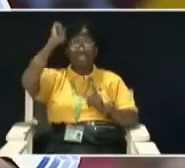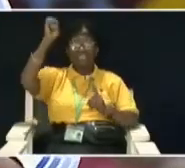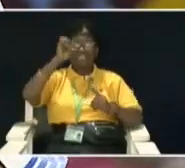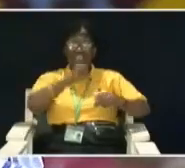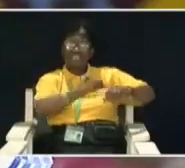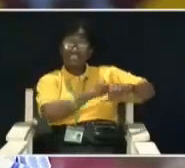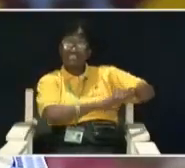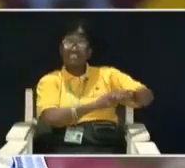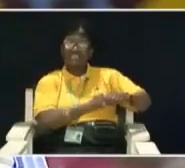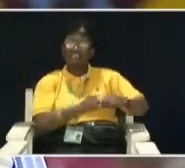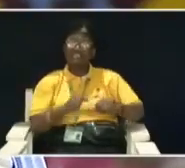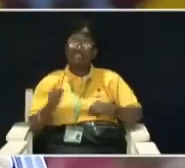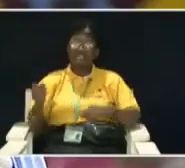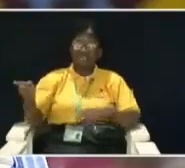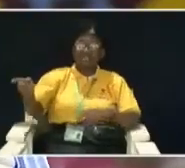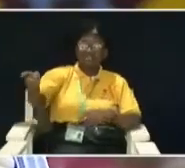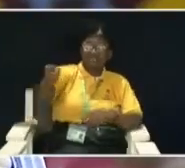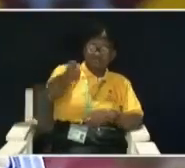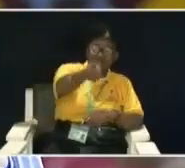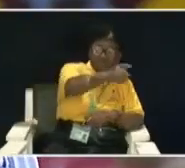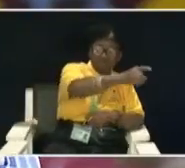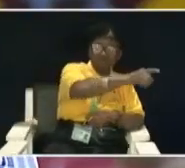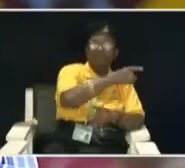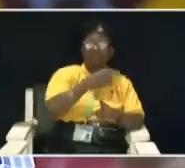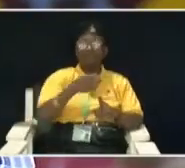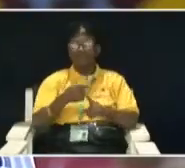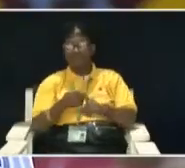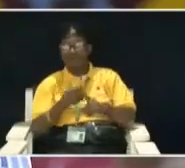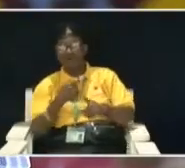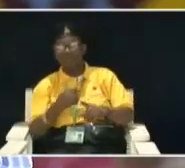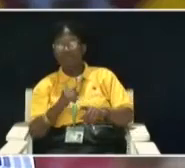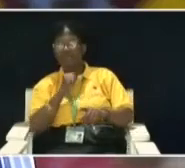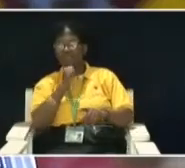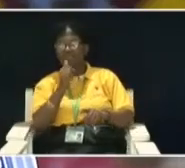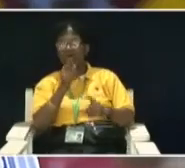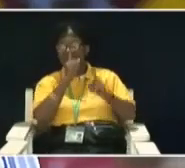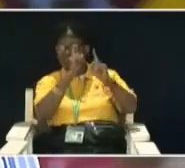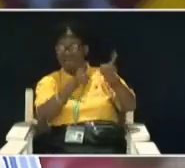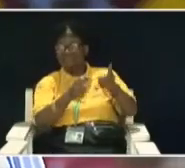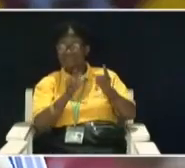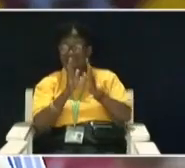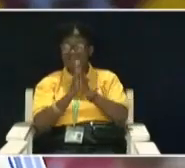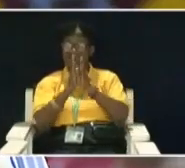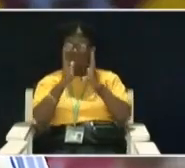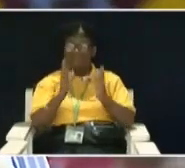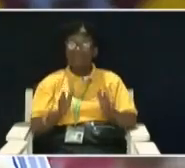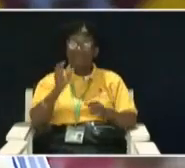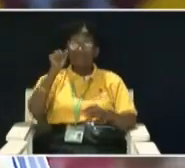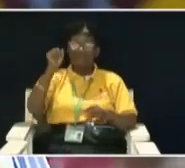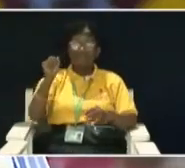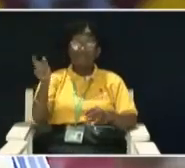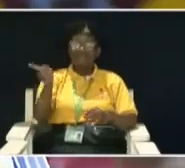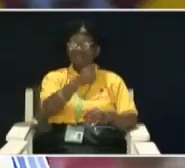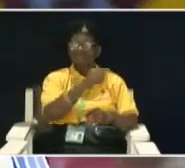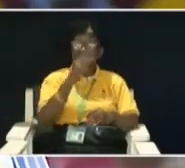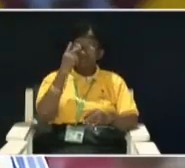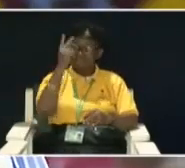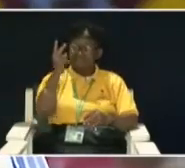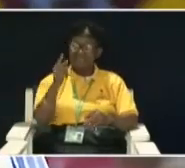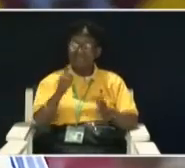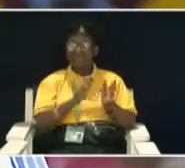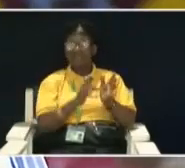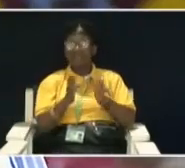shields you from unanswered prayers. You see, the Bible says in